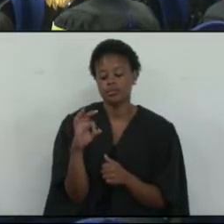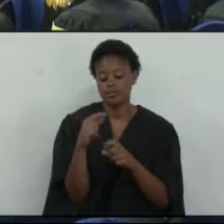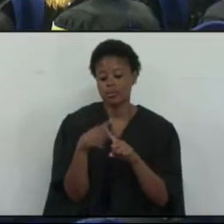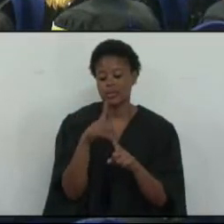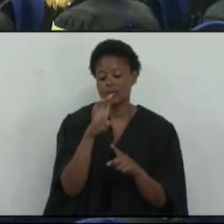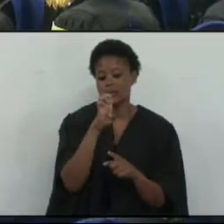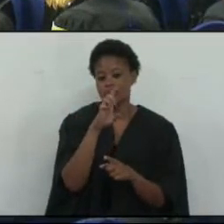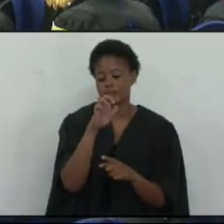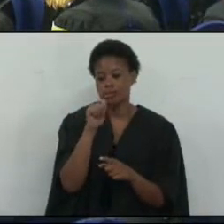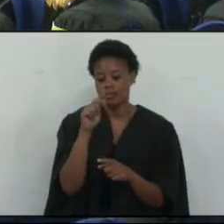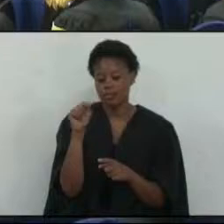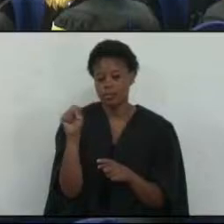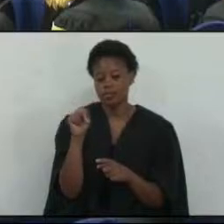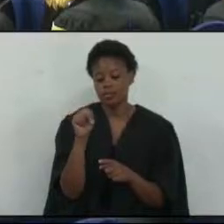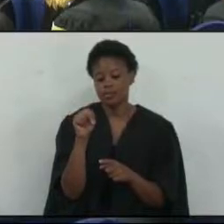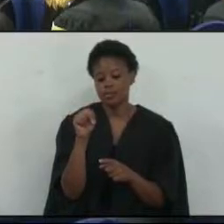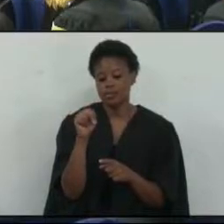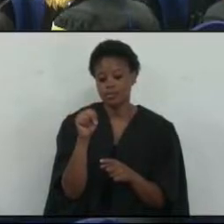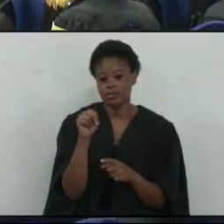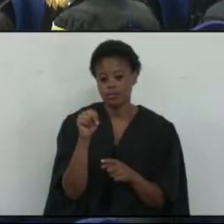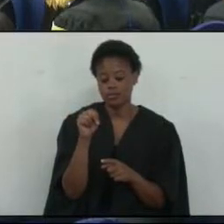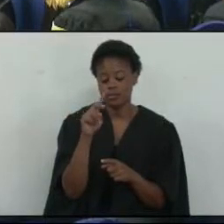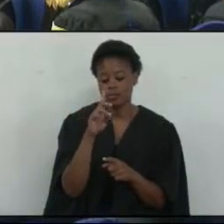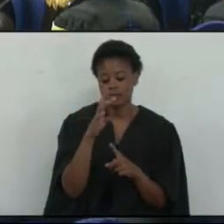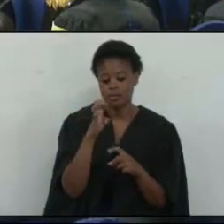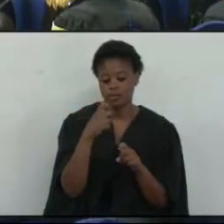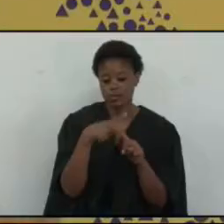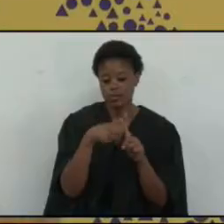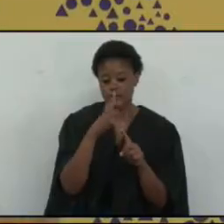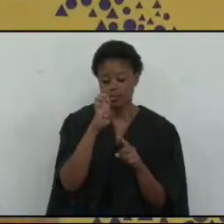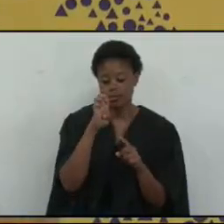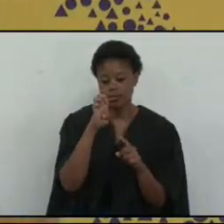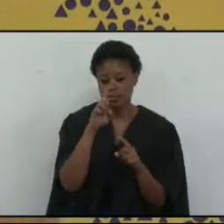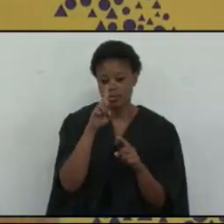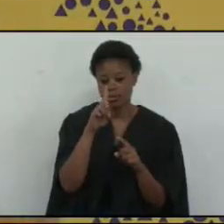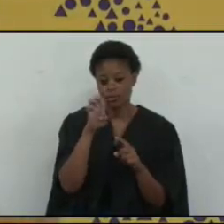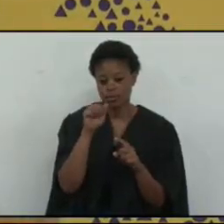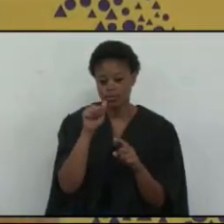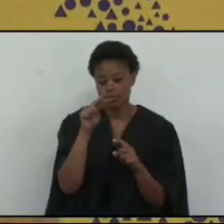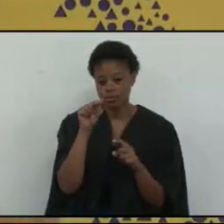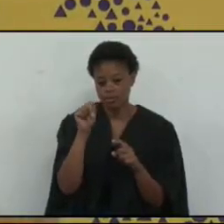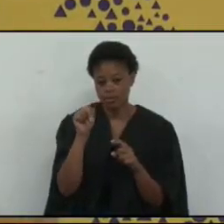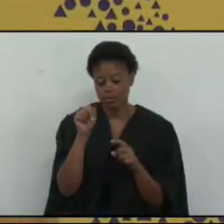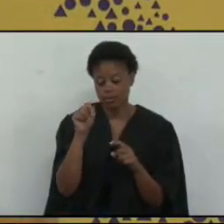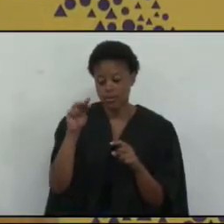Deans of Humanities, Professor Pamela Maseko,